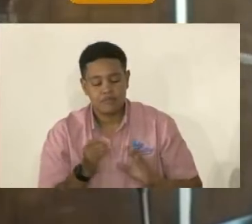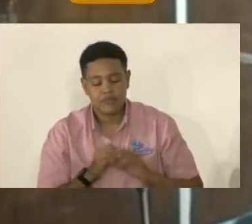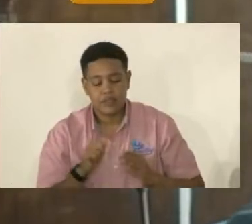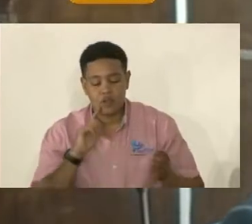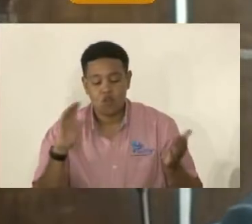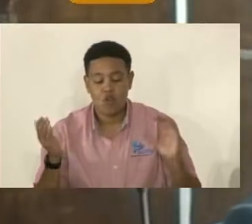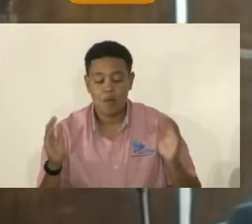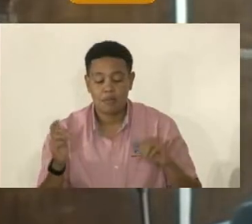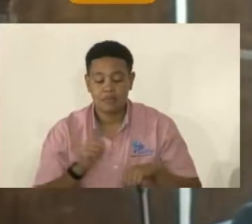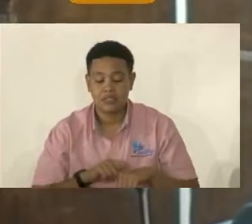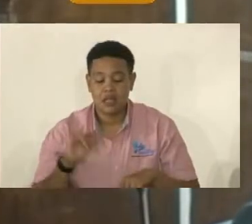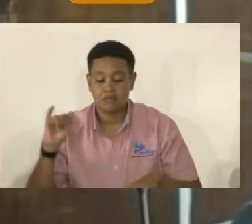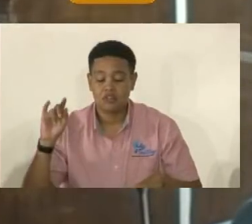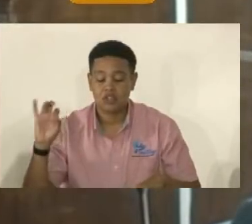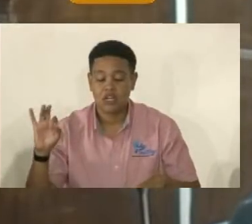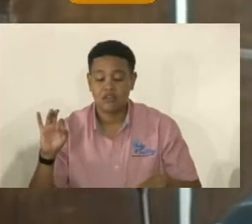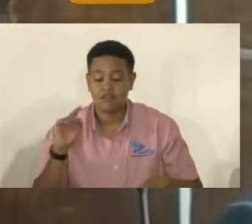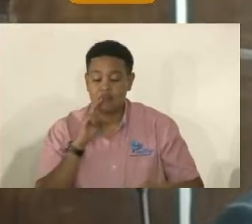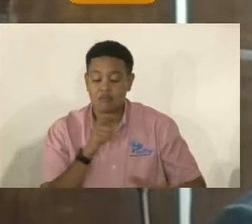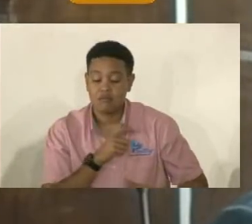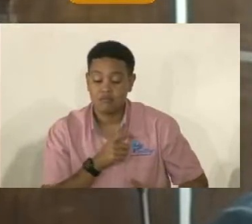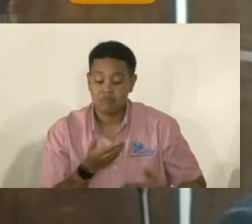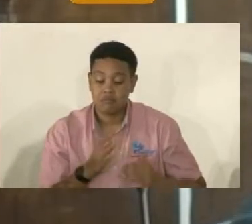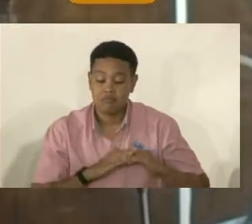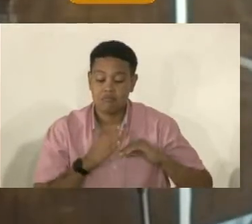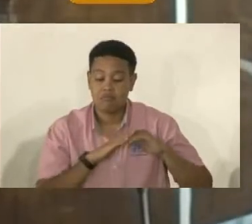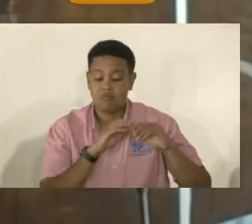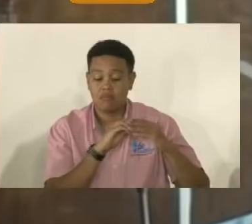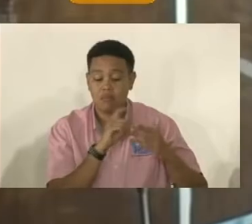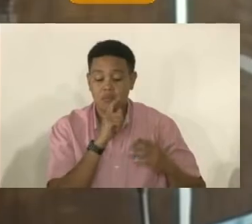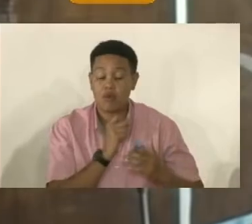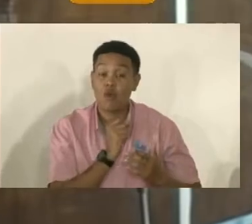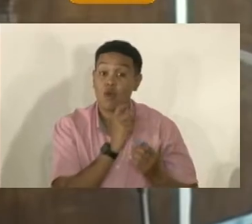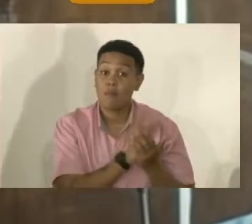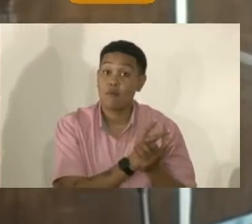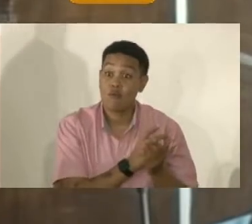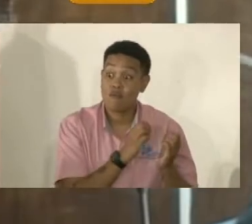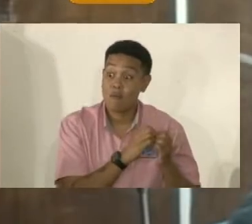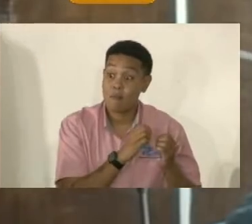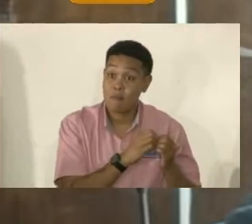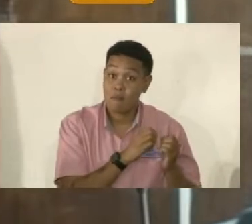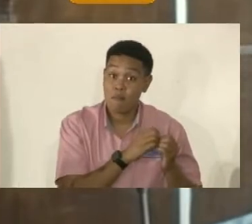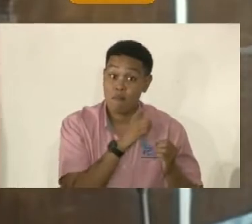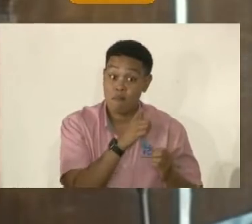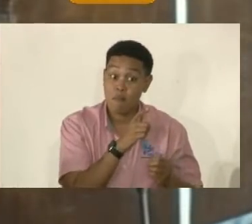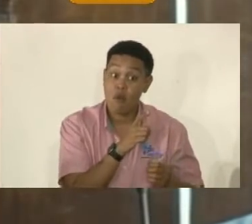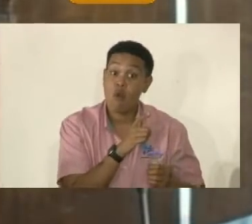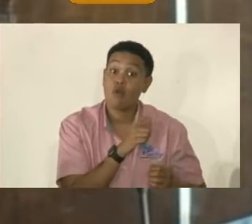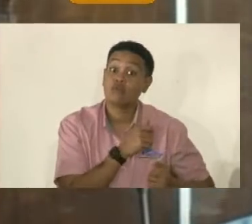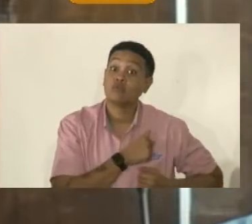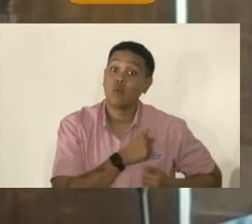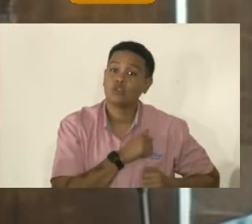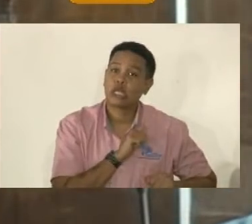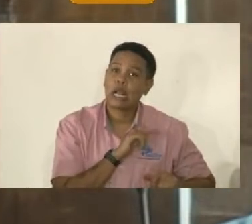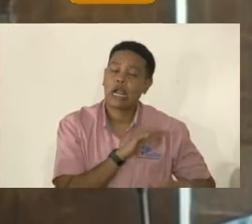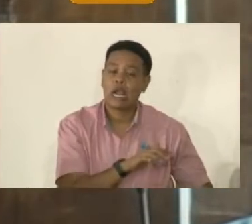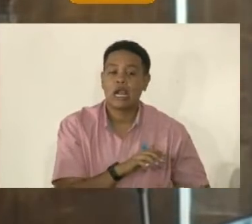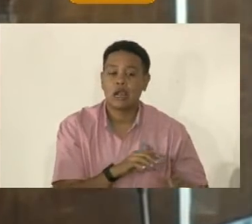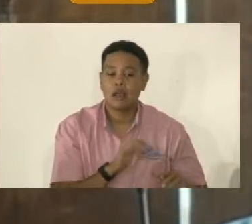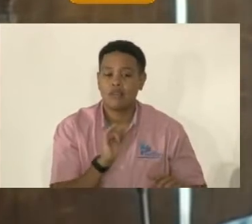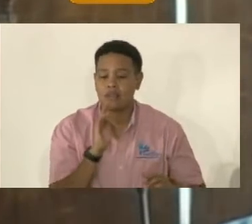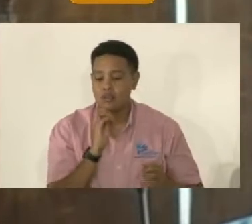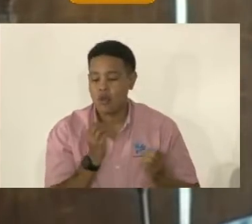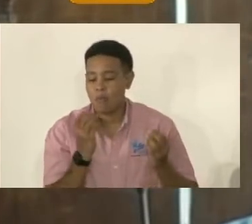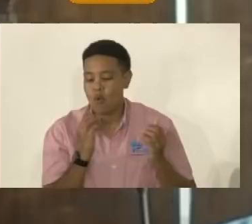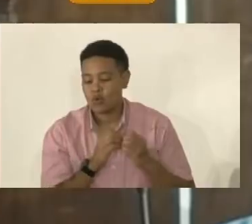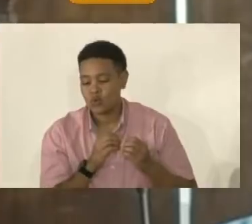the JDF has enjoyed a large increase in both the approved establishment and in the strength. That is the actual number of